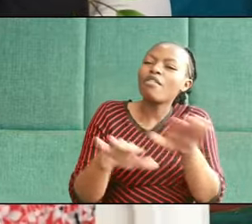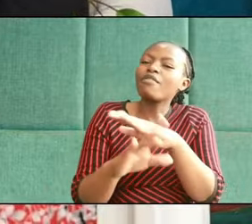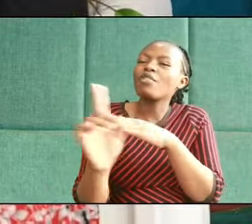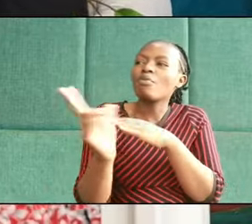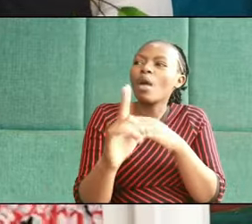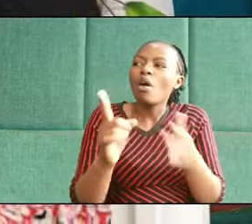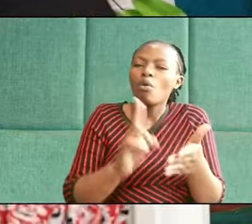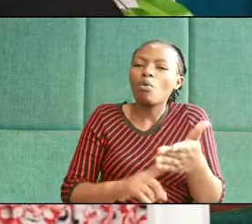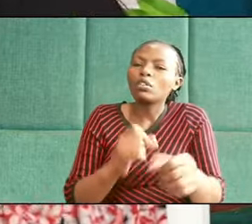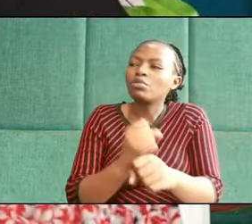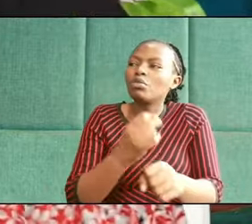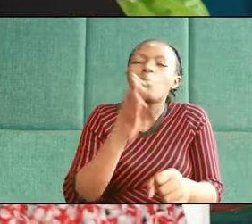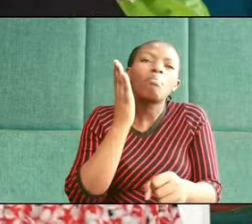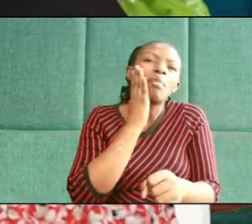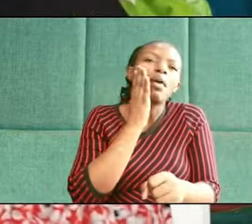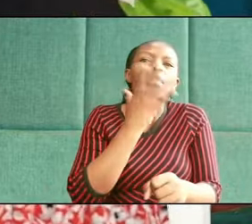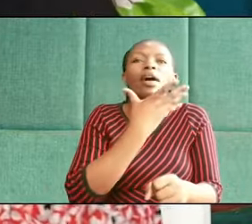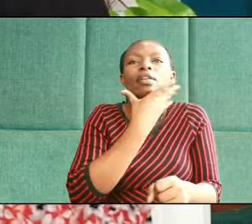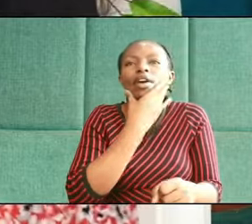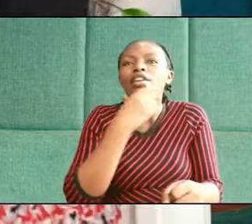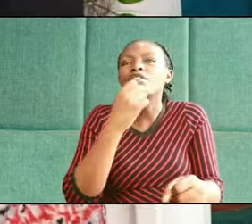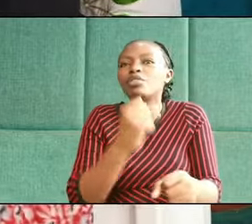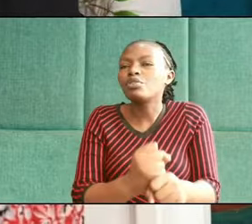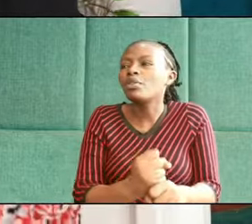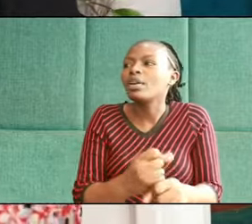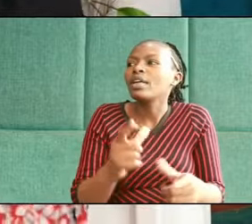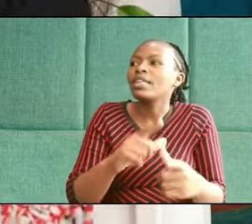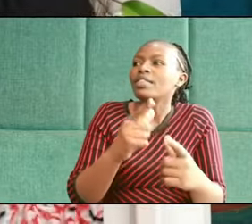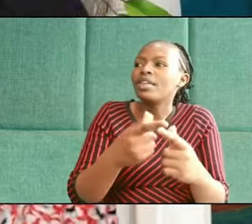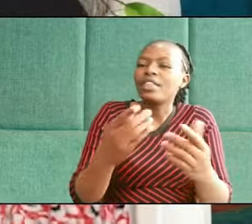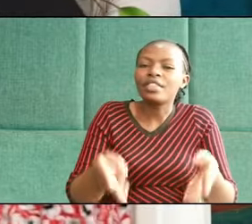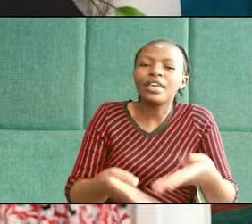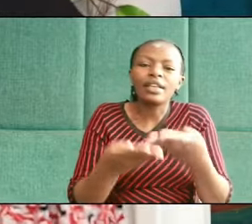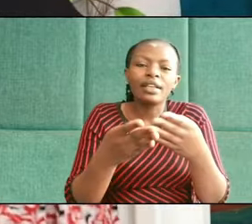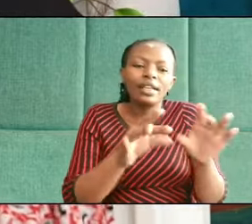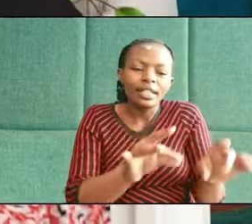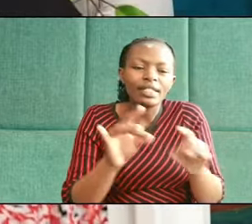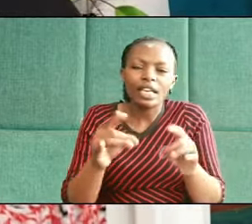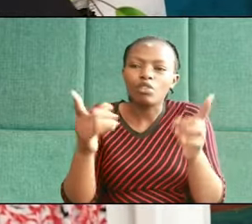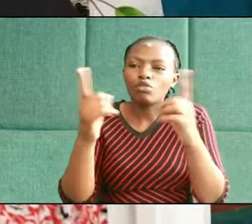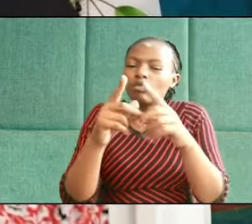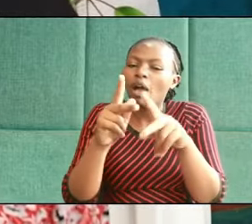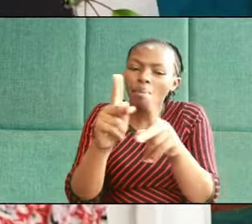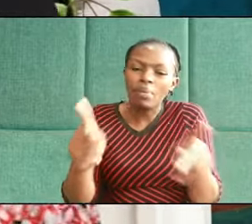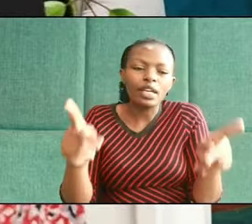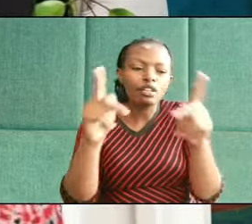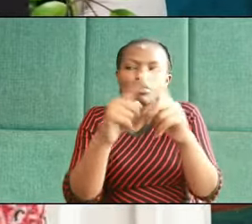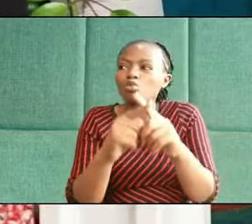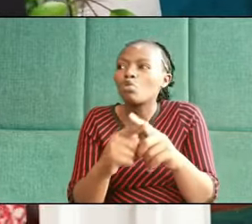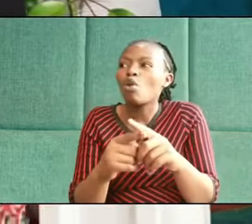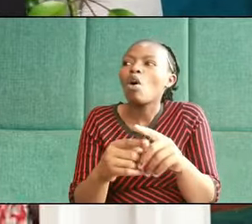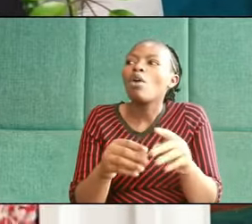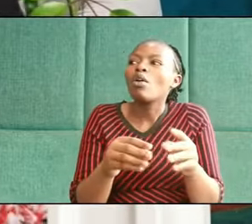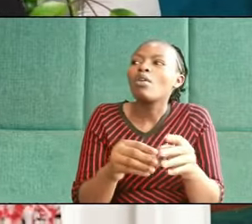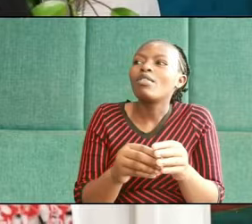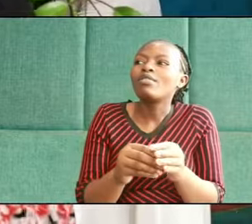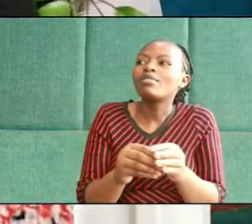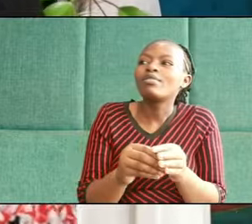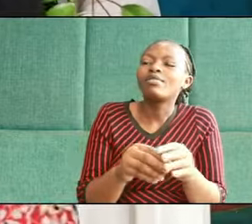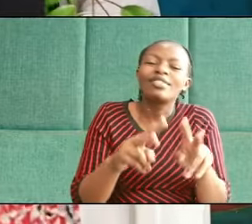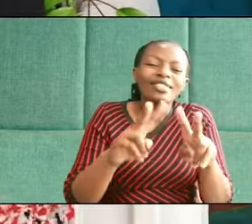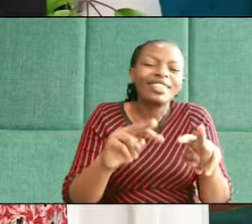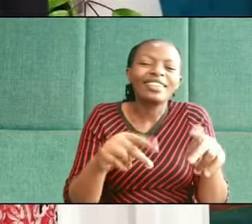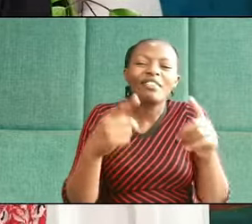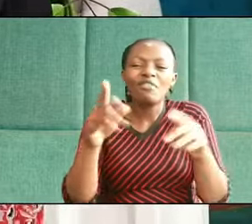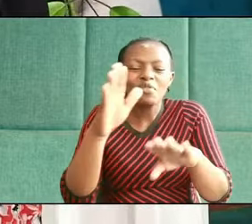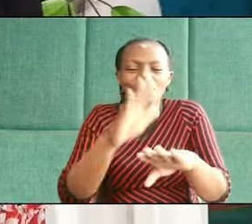do? They take you merit shopping. You do what, merit? Shopping. This one, they